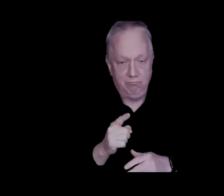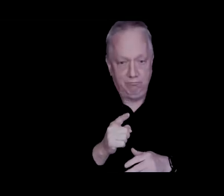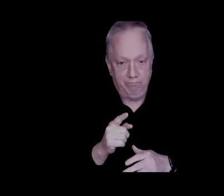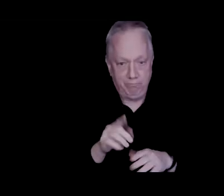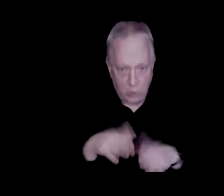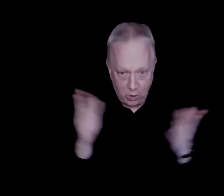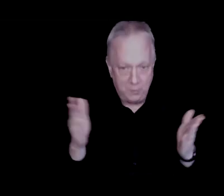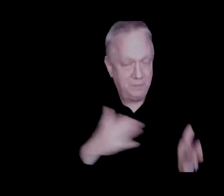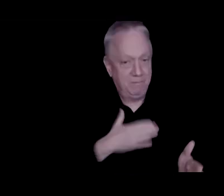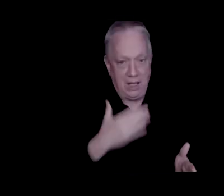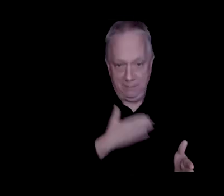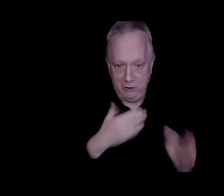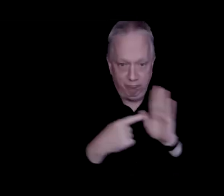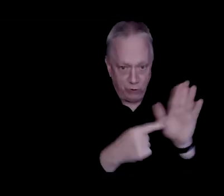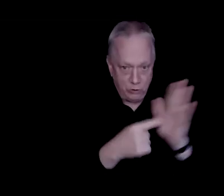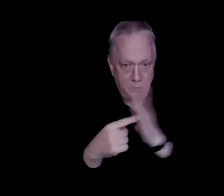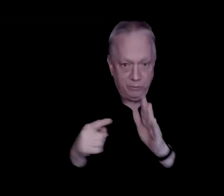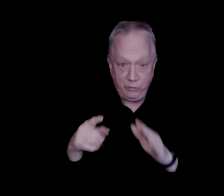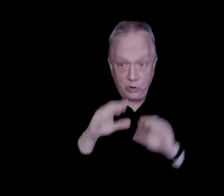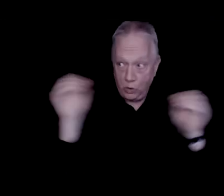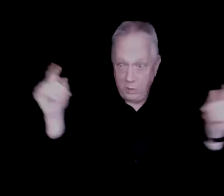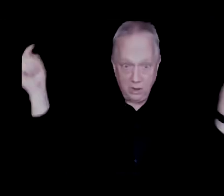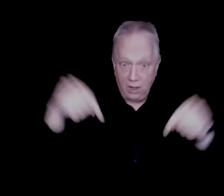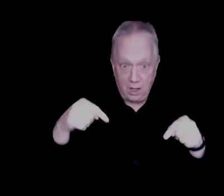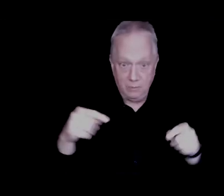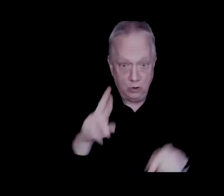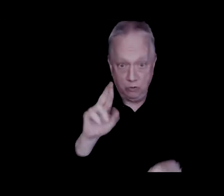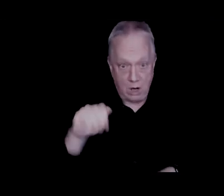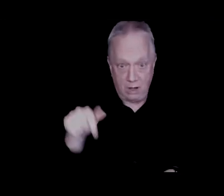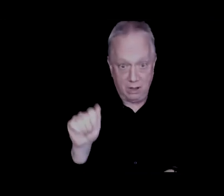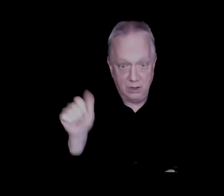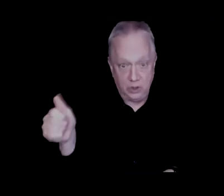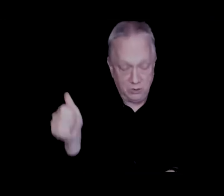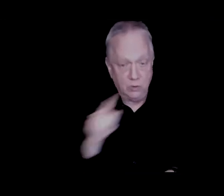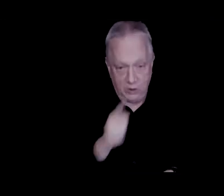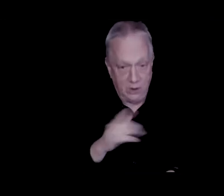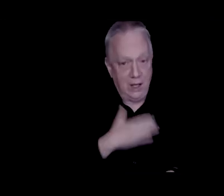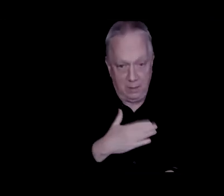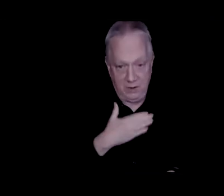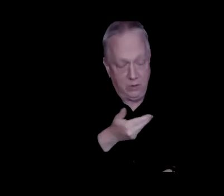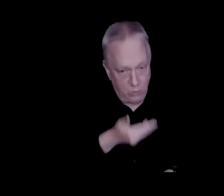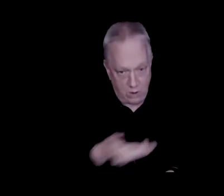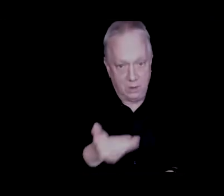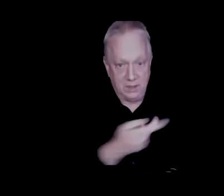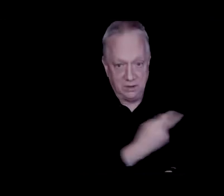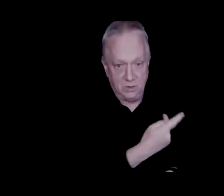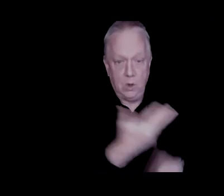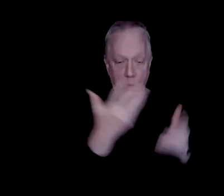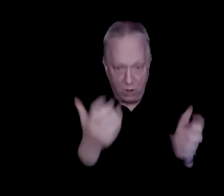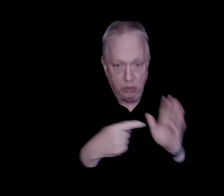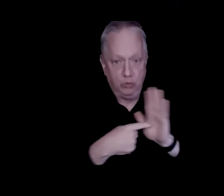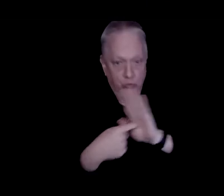happy that, because nobody came at that time to Raqqa, and she was very, very happy to welcome us. And she wanted to